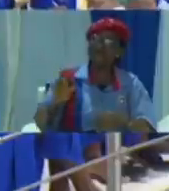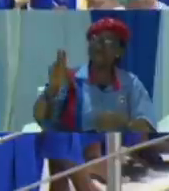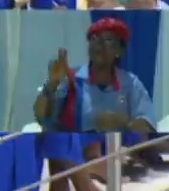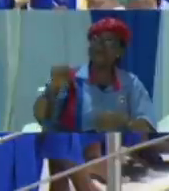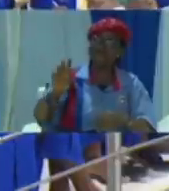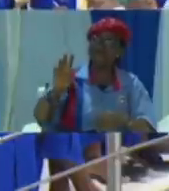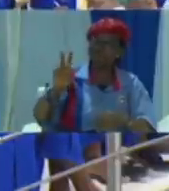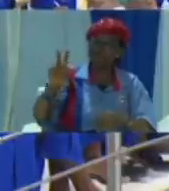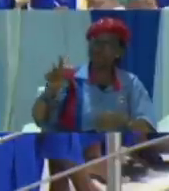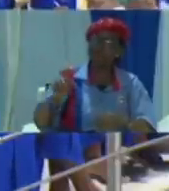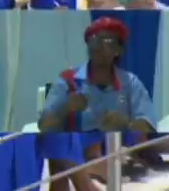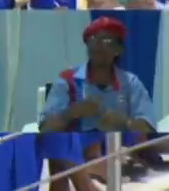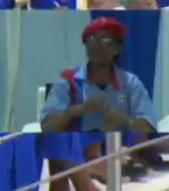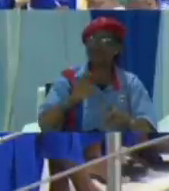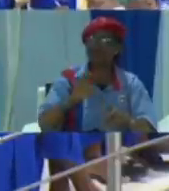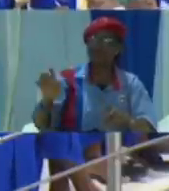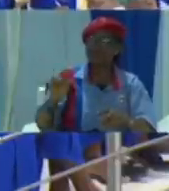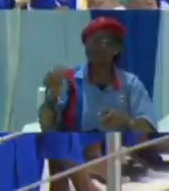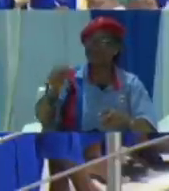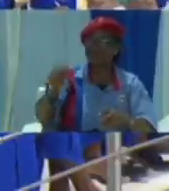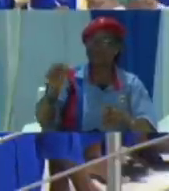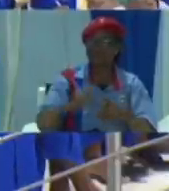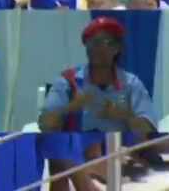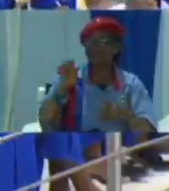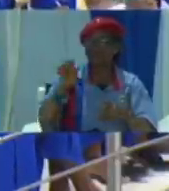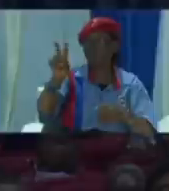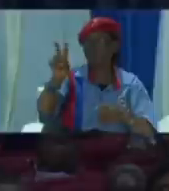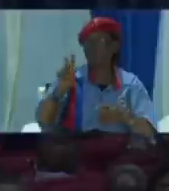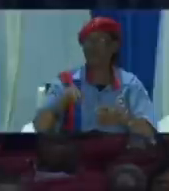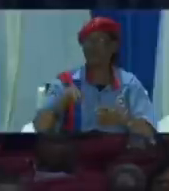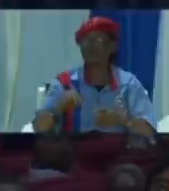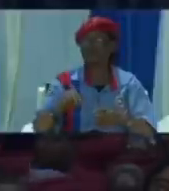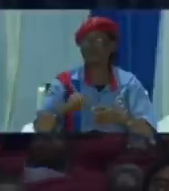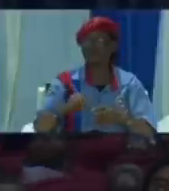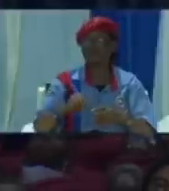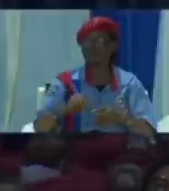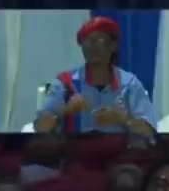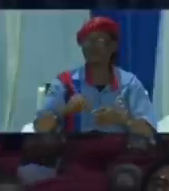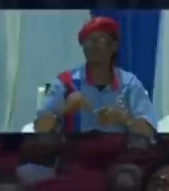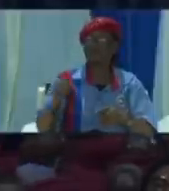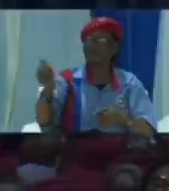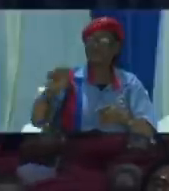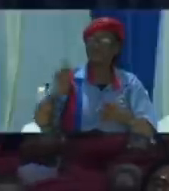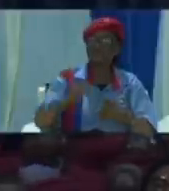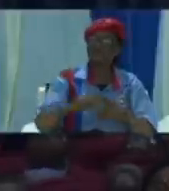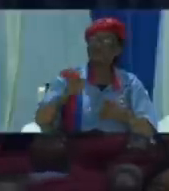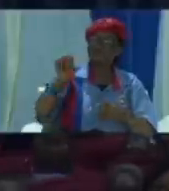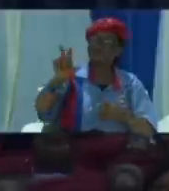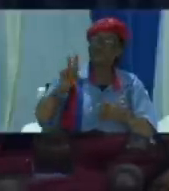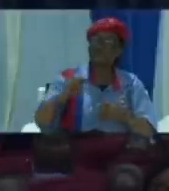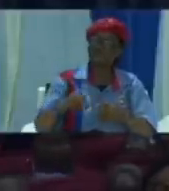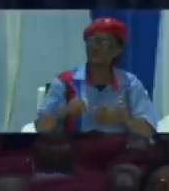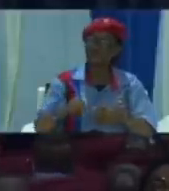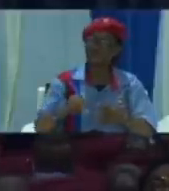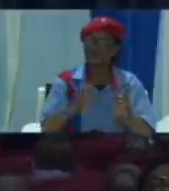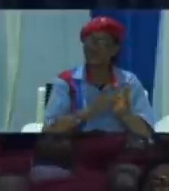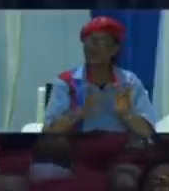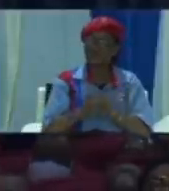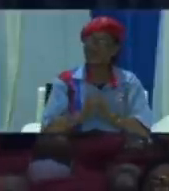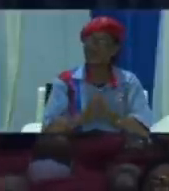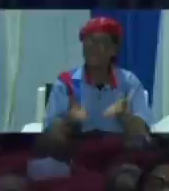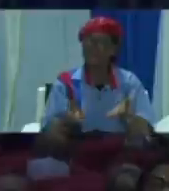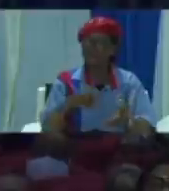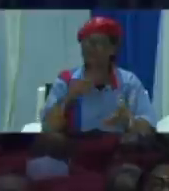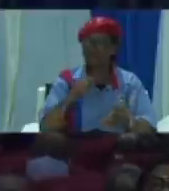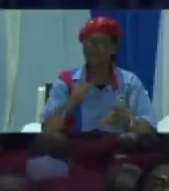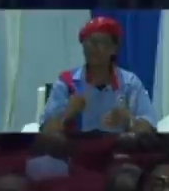from verse 10 to 12, 10 to 12, the Bible says God turned